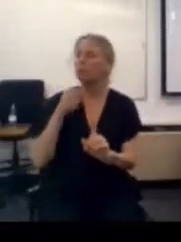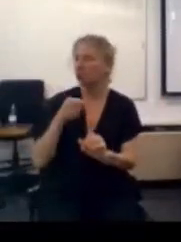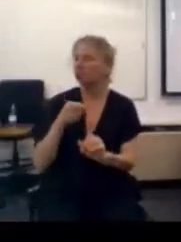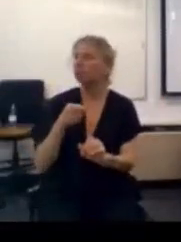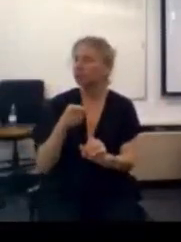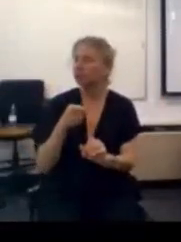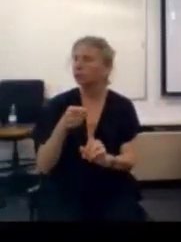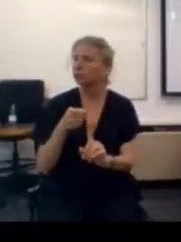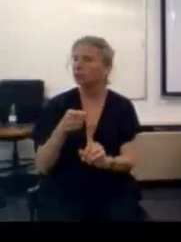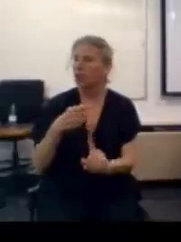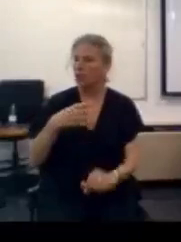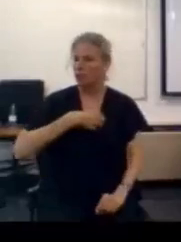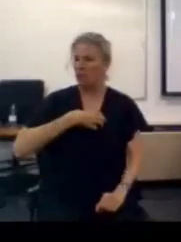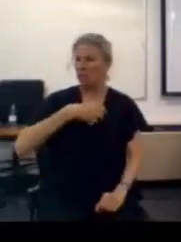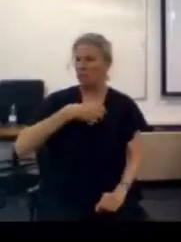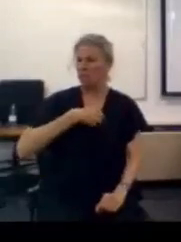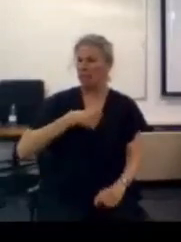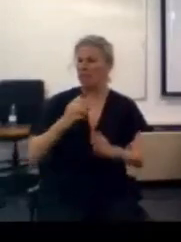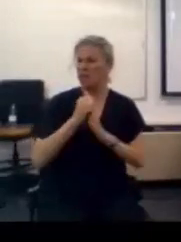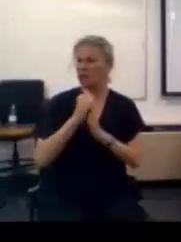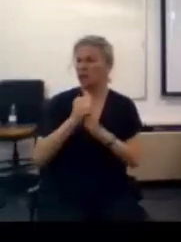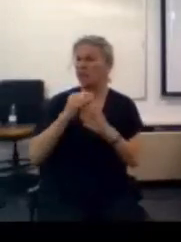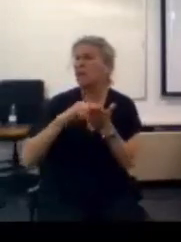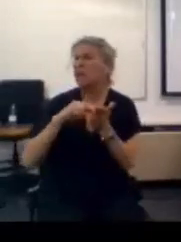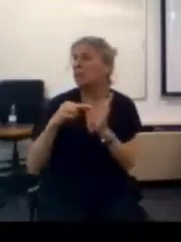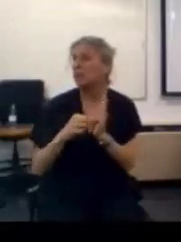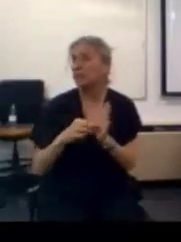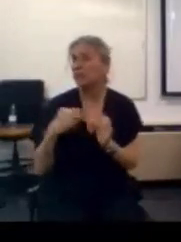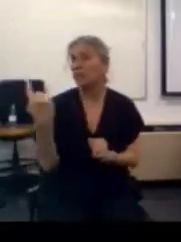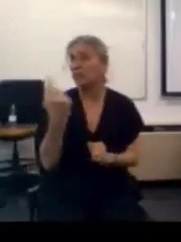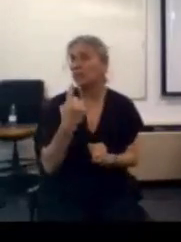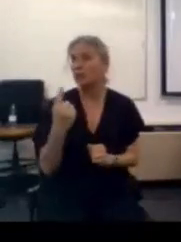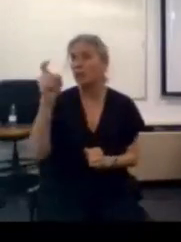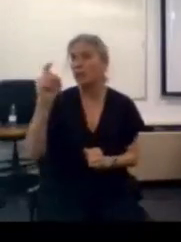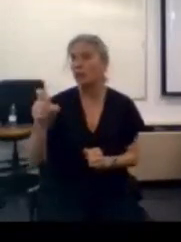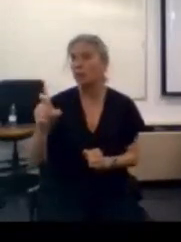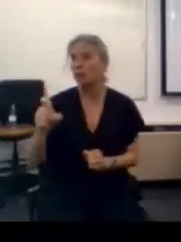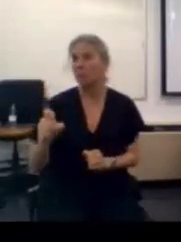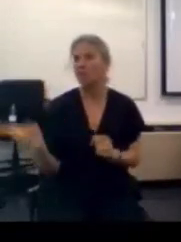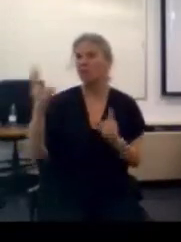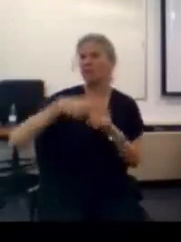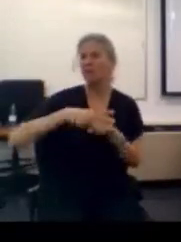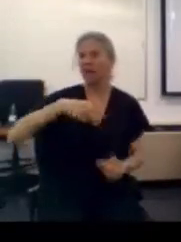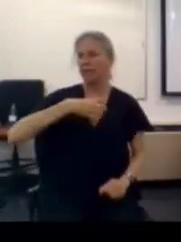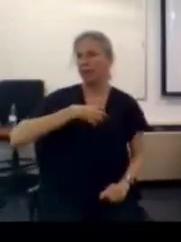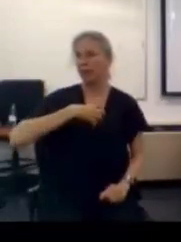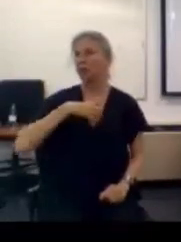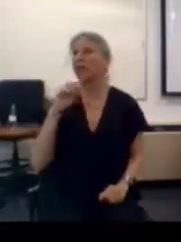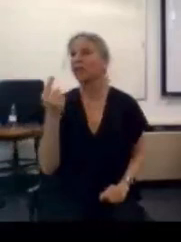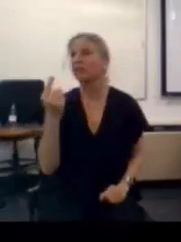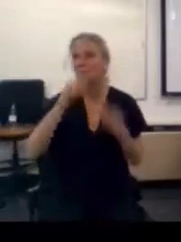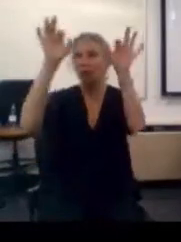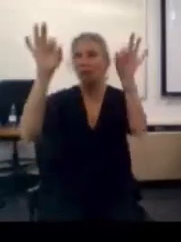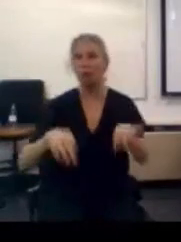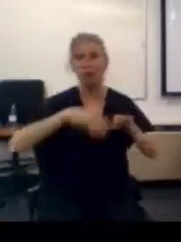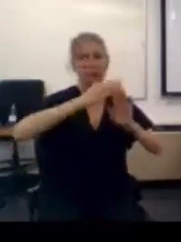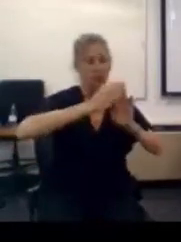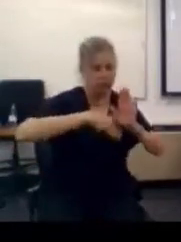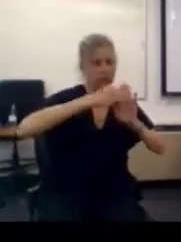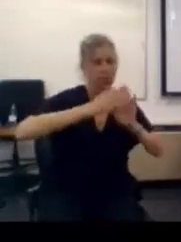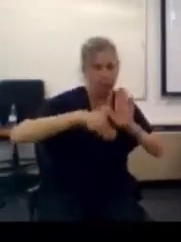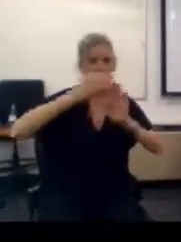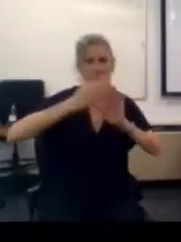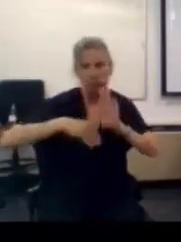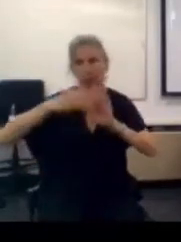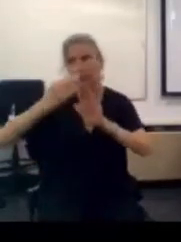just saying. But here's the point. Complaint-driven means that someone has to file a complaint, fill